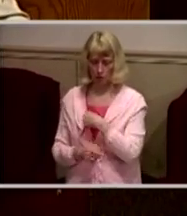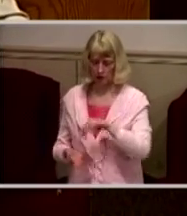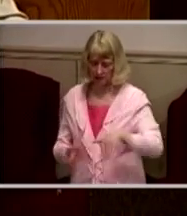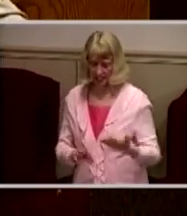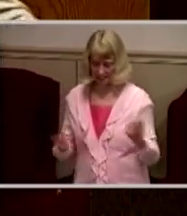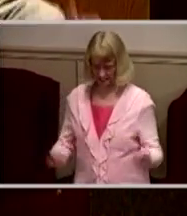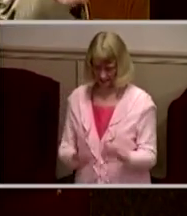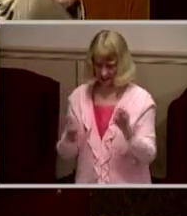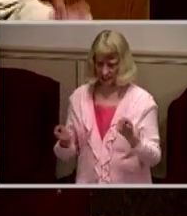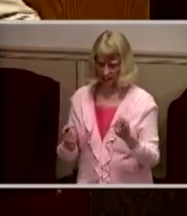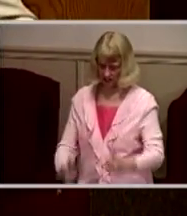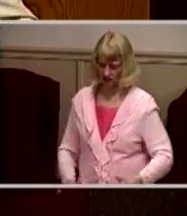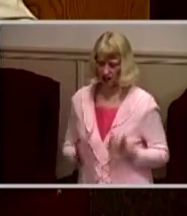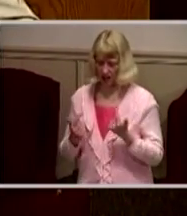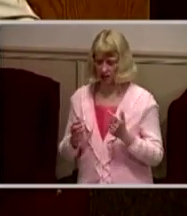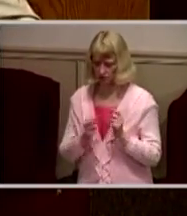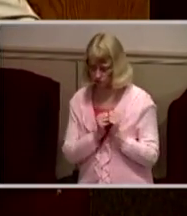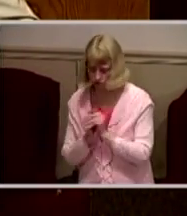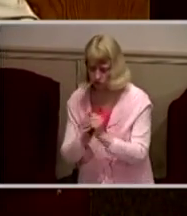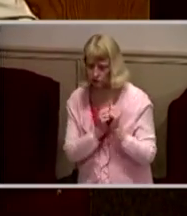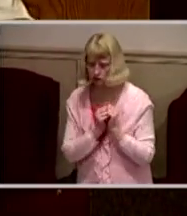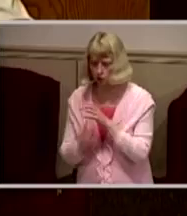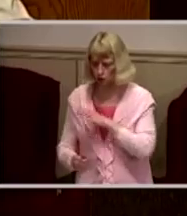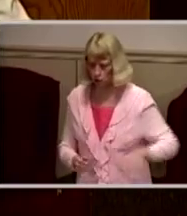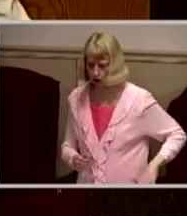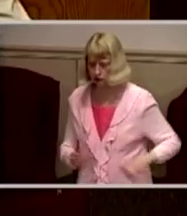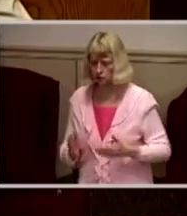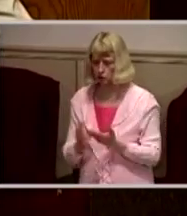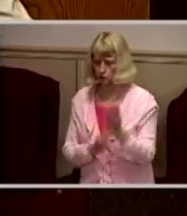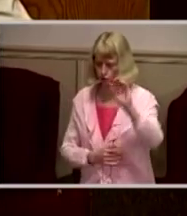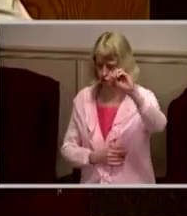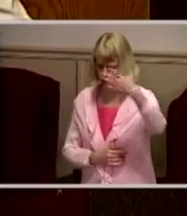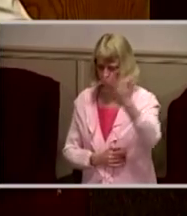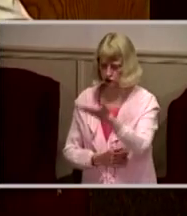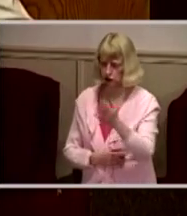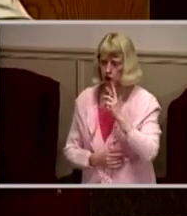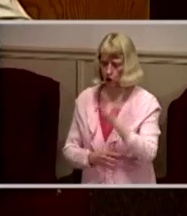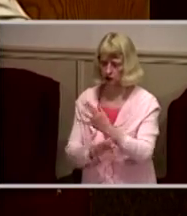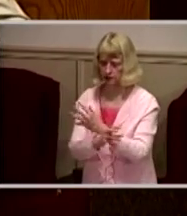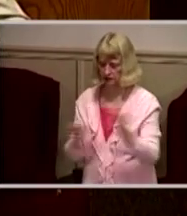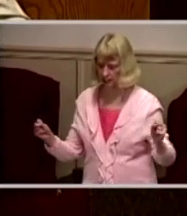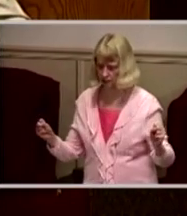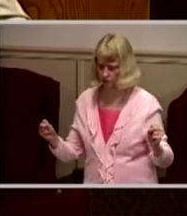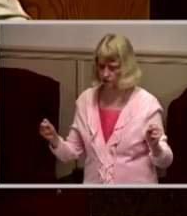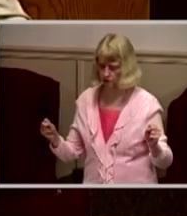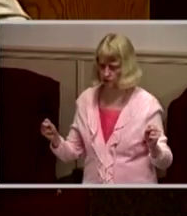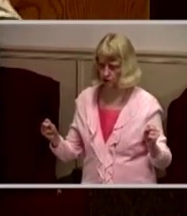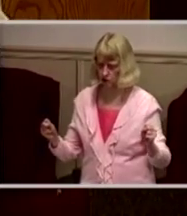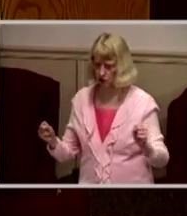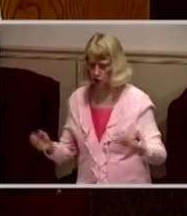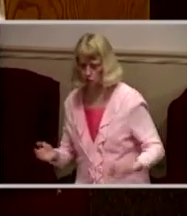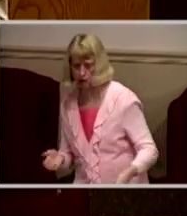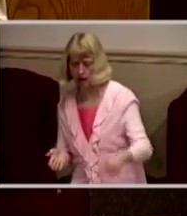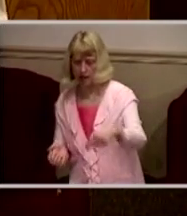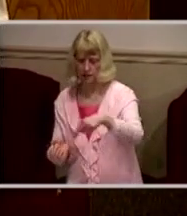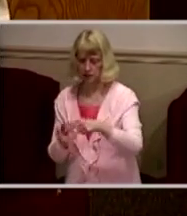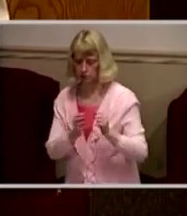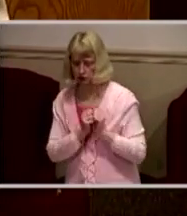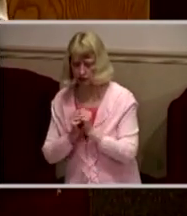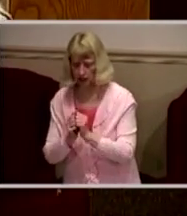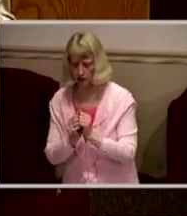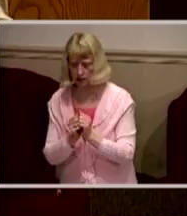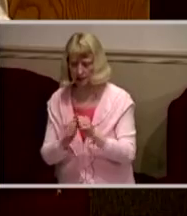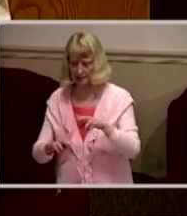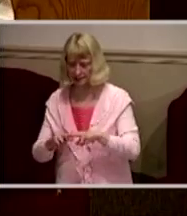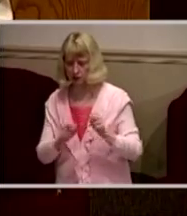dead in sins, hath quickened us together with Christ. By grace are ye saved, and hath raised us up together, and